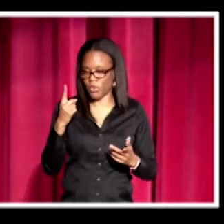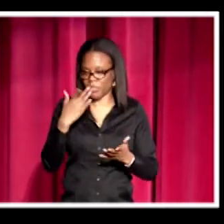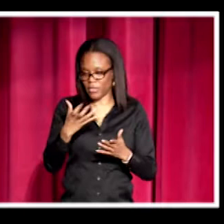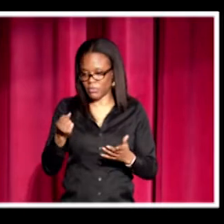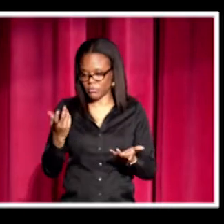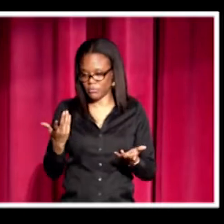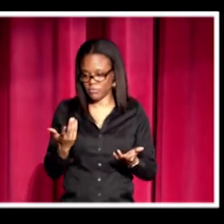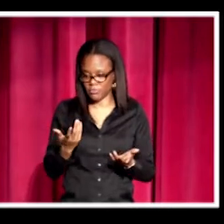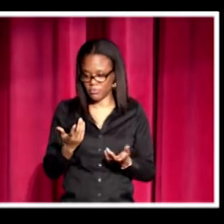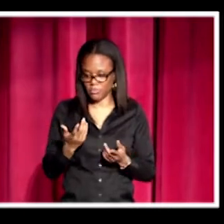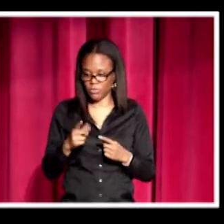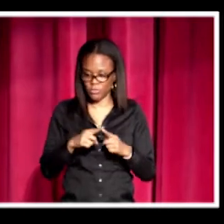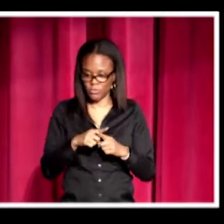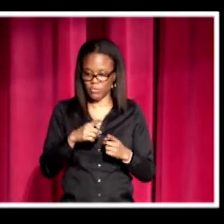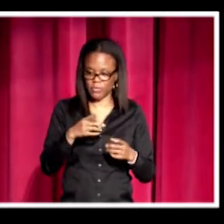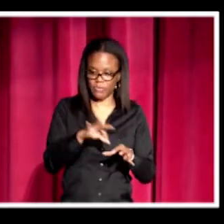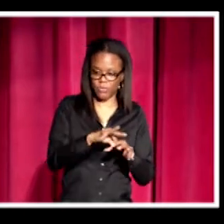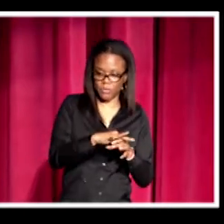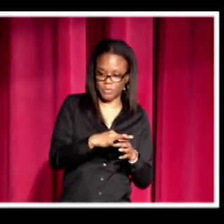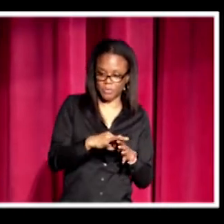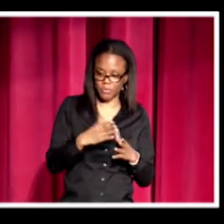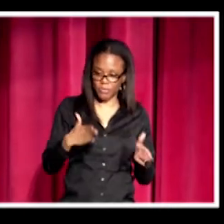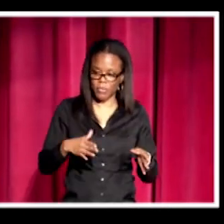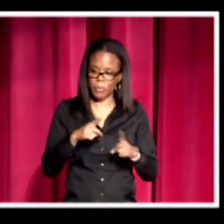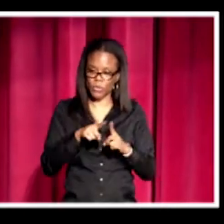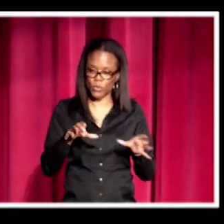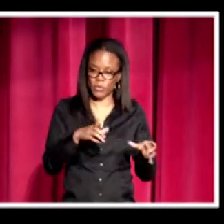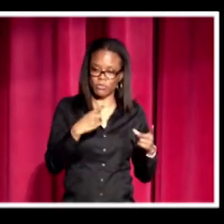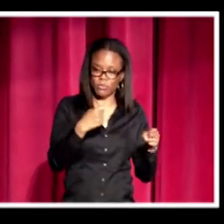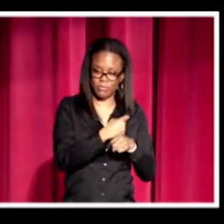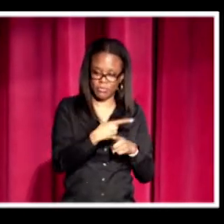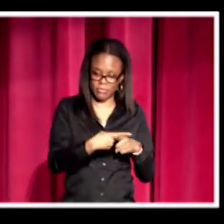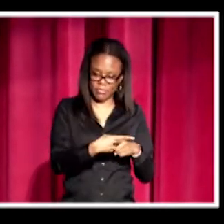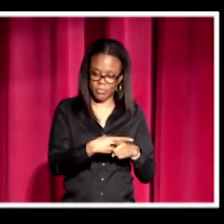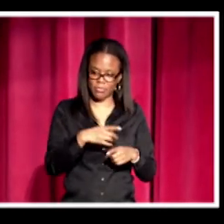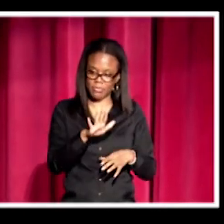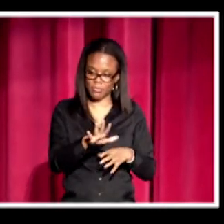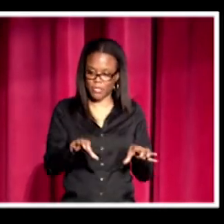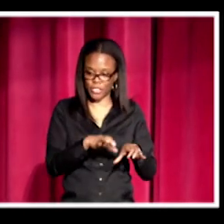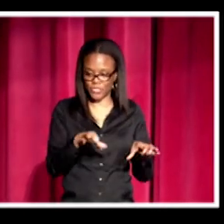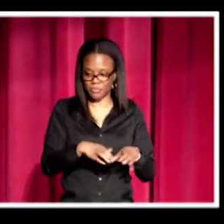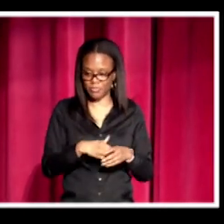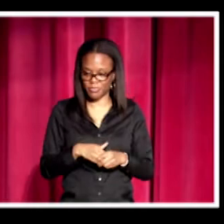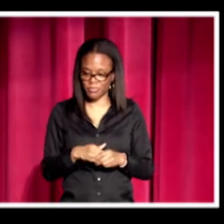his constituents at home and doing another thing when he comes here to Washington.